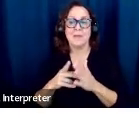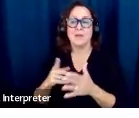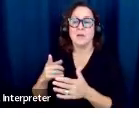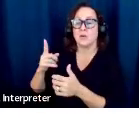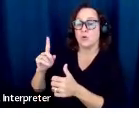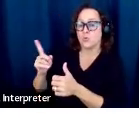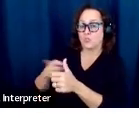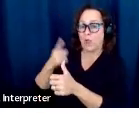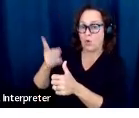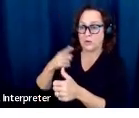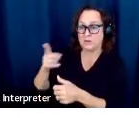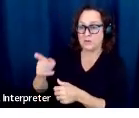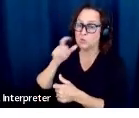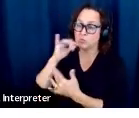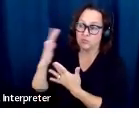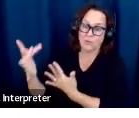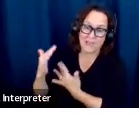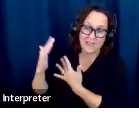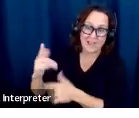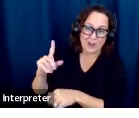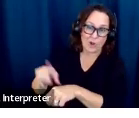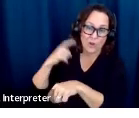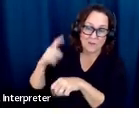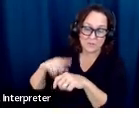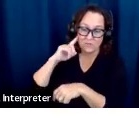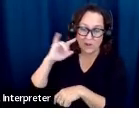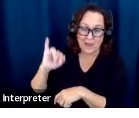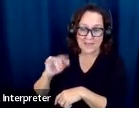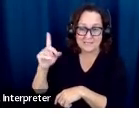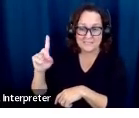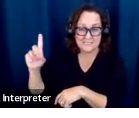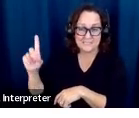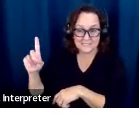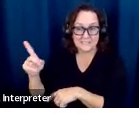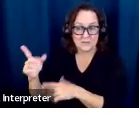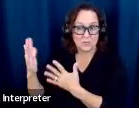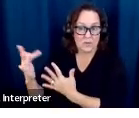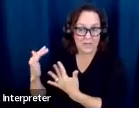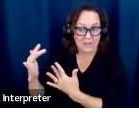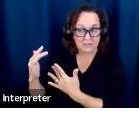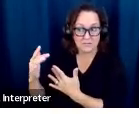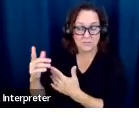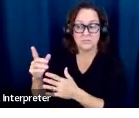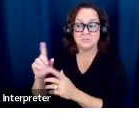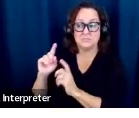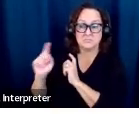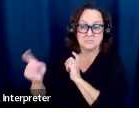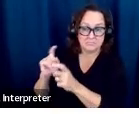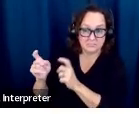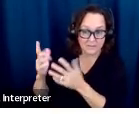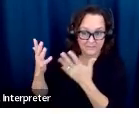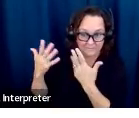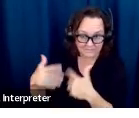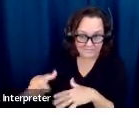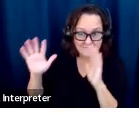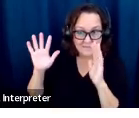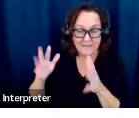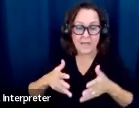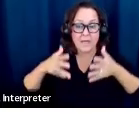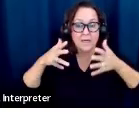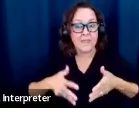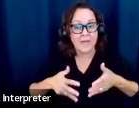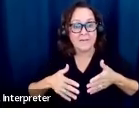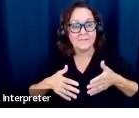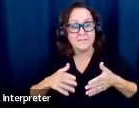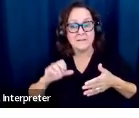applications have been processed from people who are currently on the IDD waiver waiting list based on how long they have been on that waiting list, all